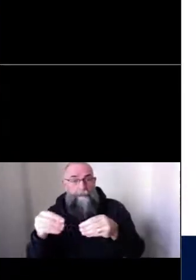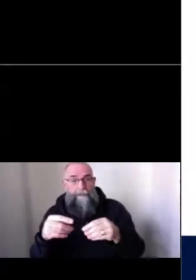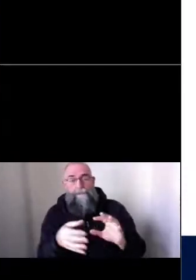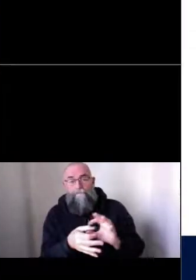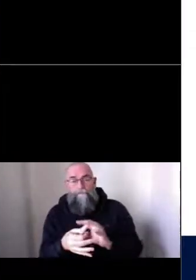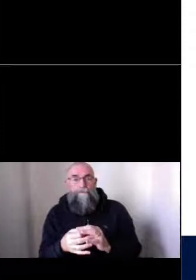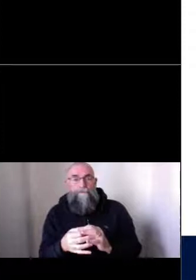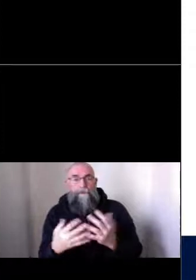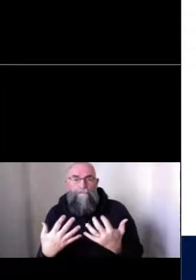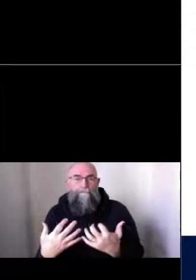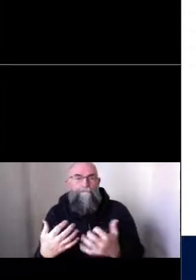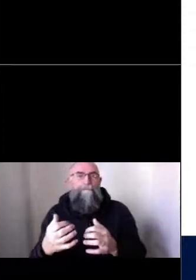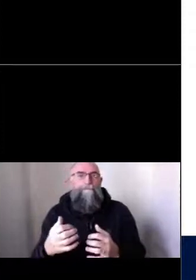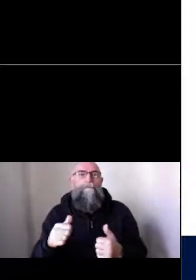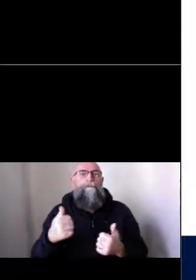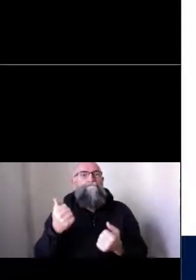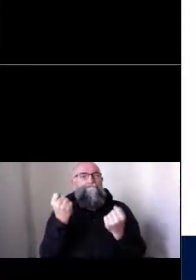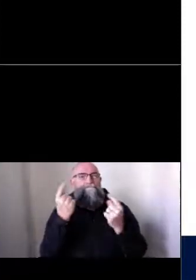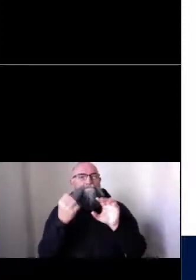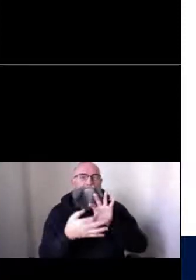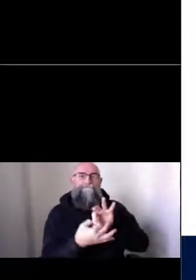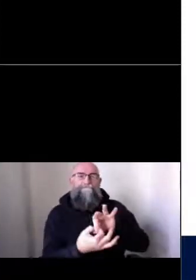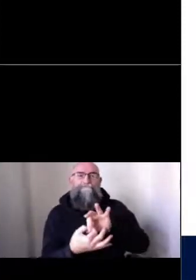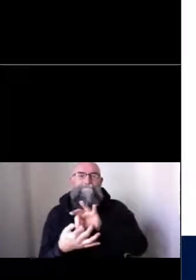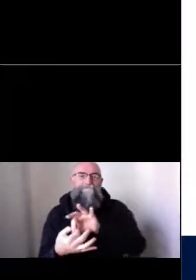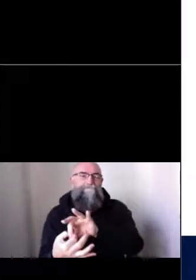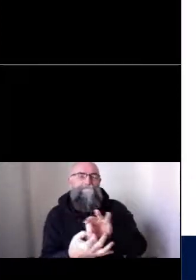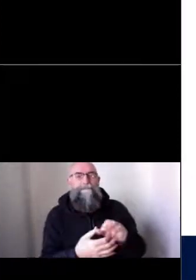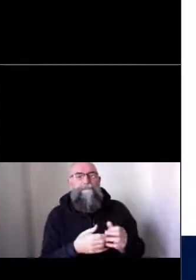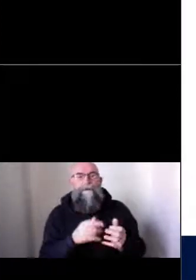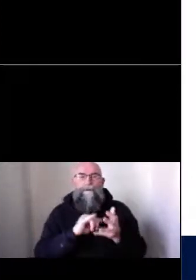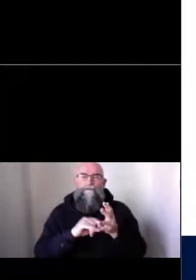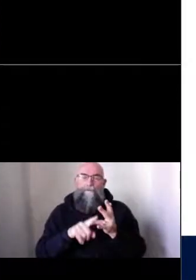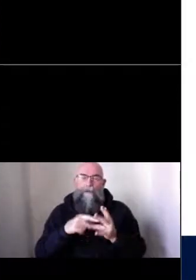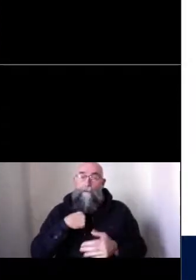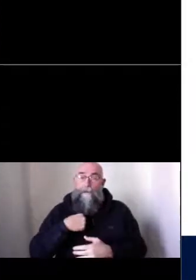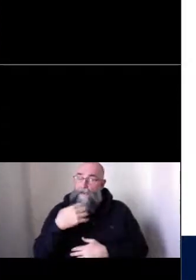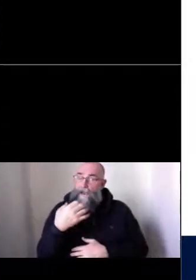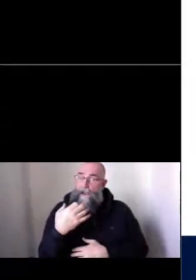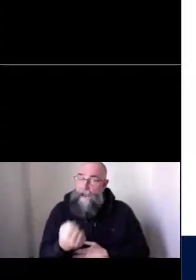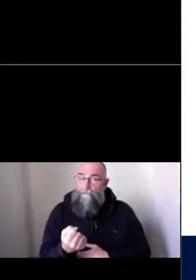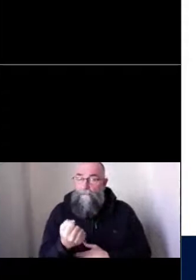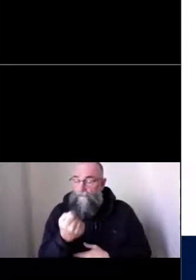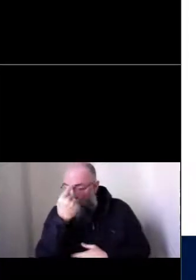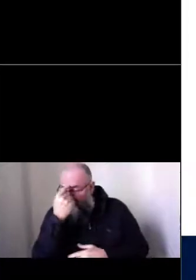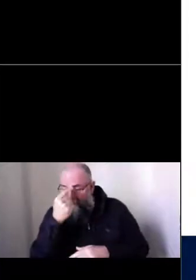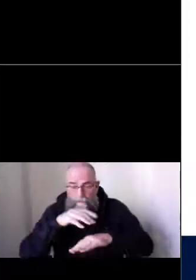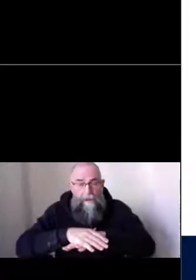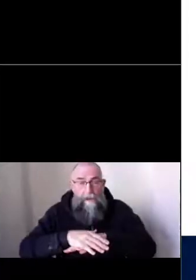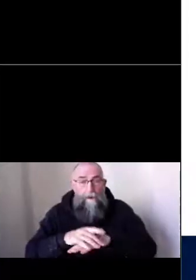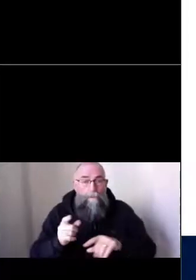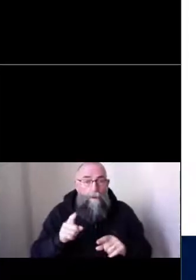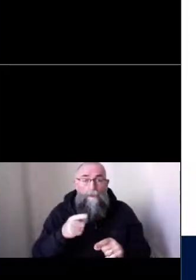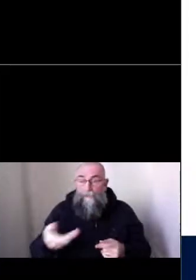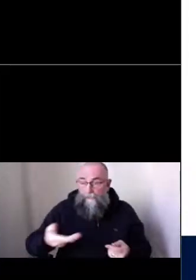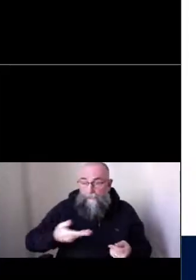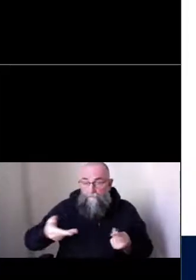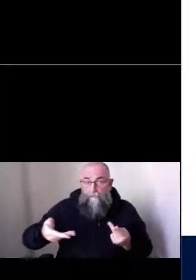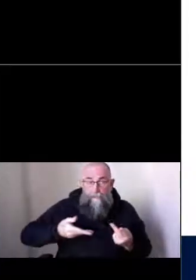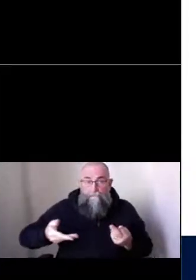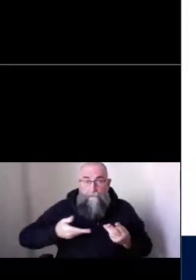sector that the project or program would address, and they had letters of support from key priority areas